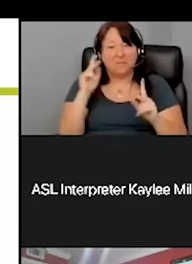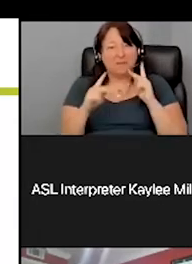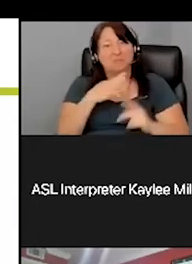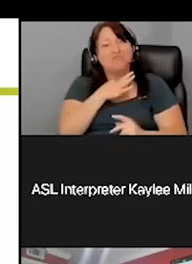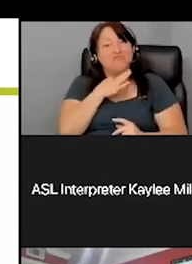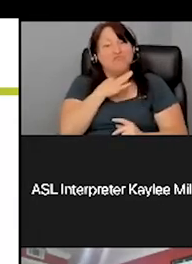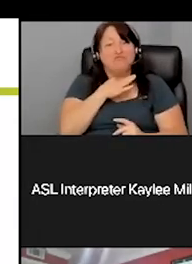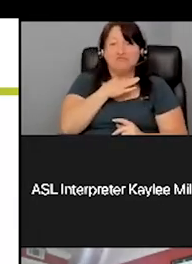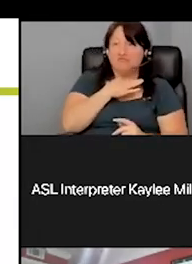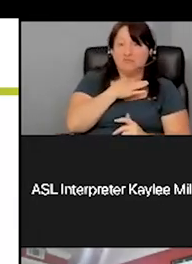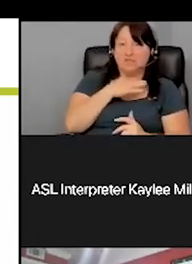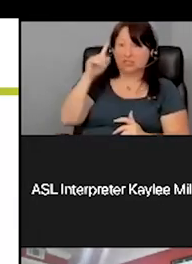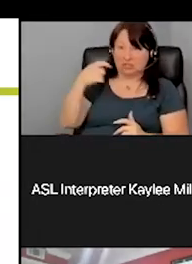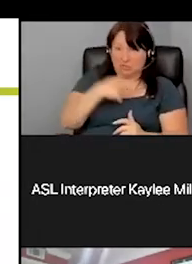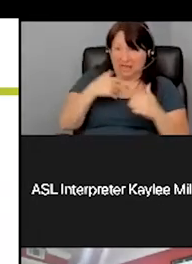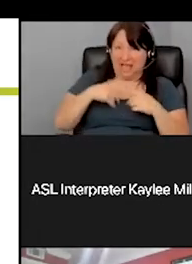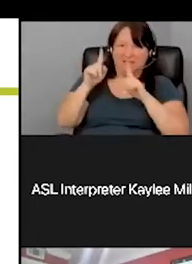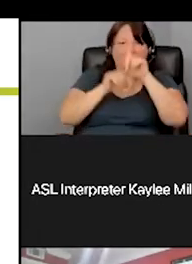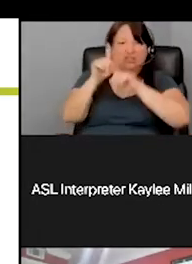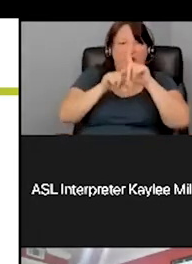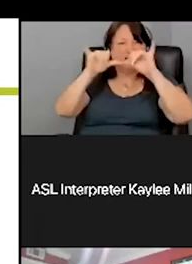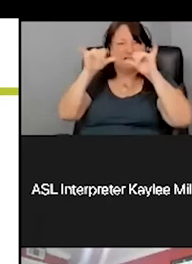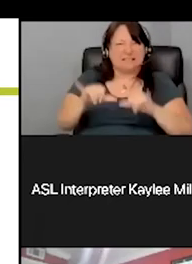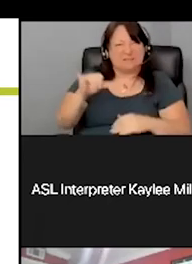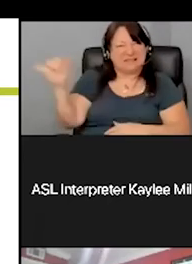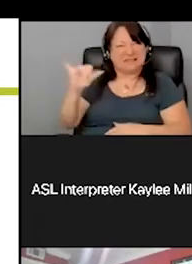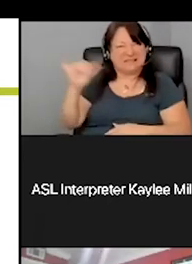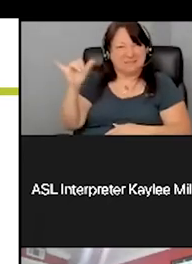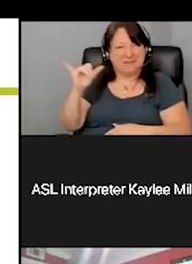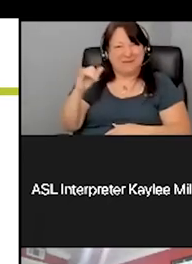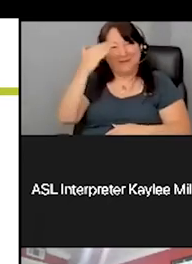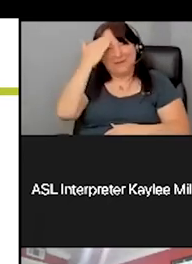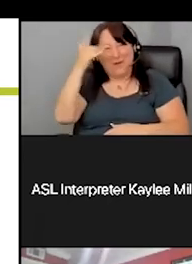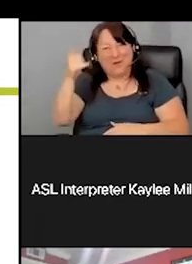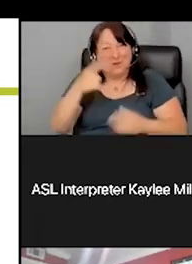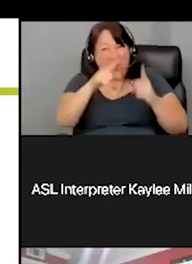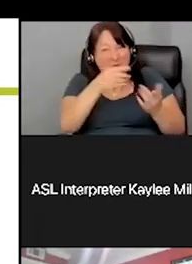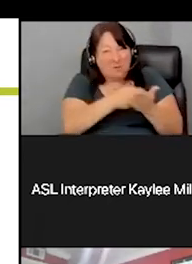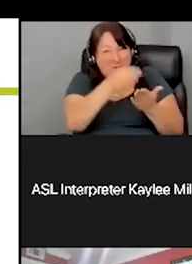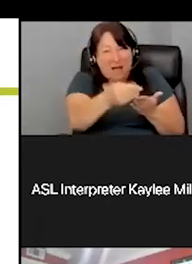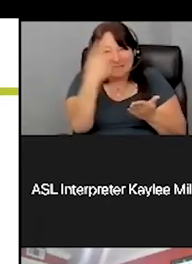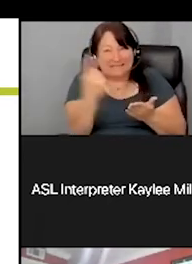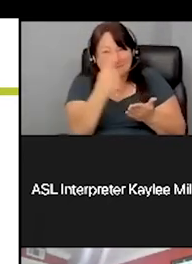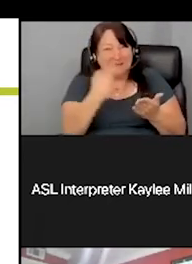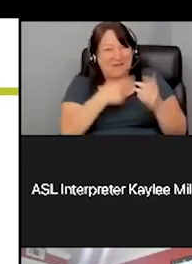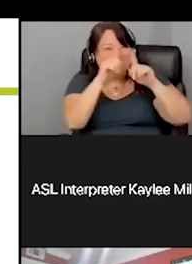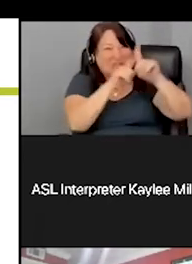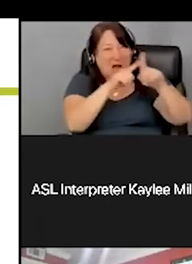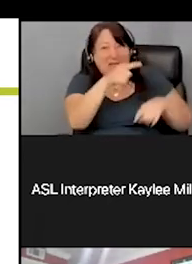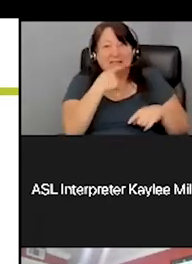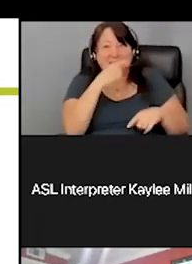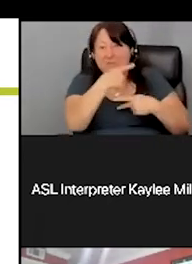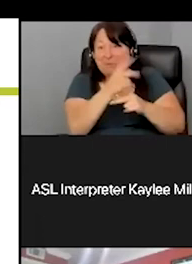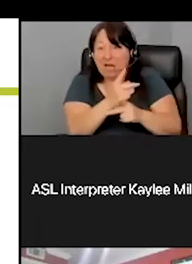we have a star system very similar to, you know, where you, when you go buy a product, there's always a star system that says, hey, this